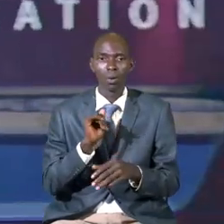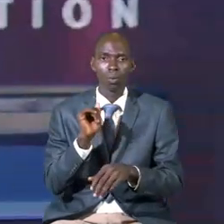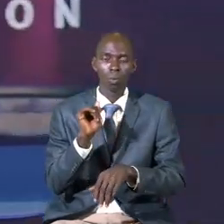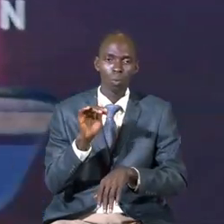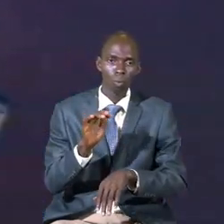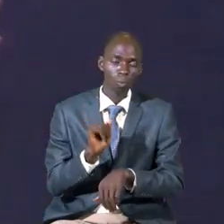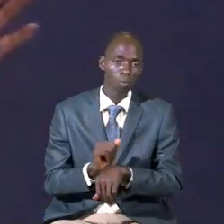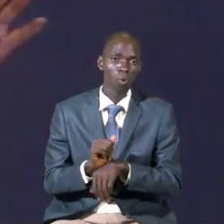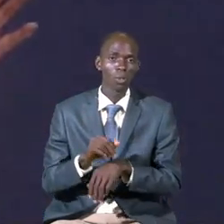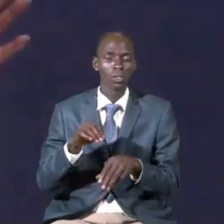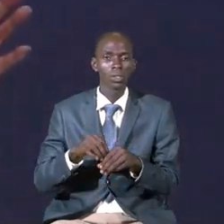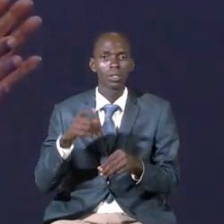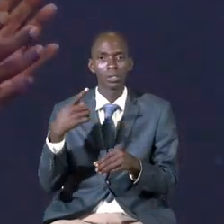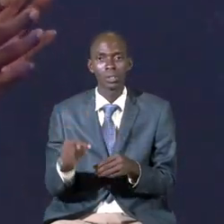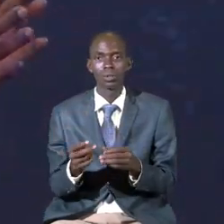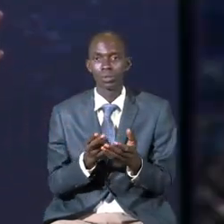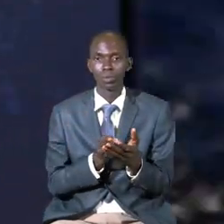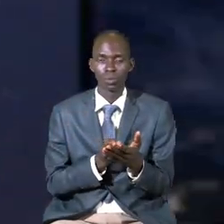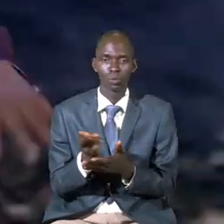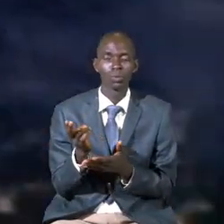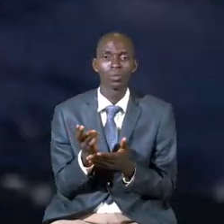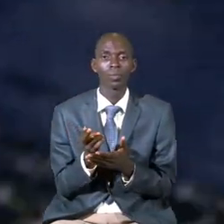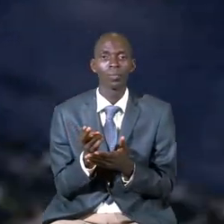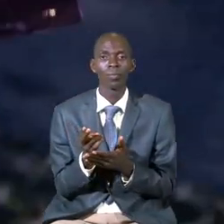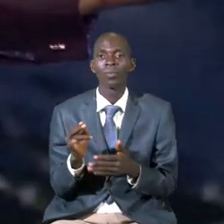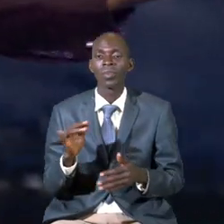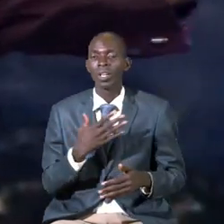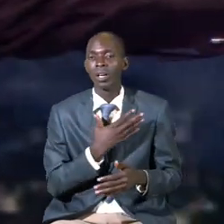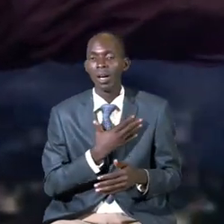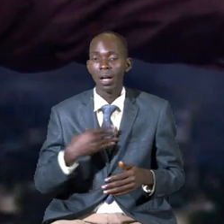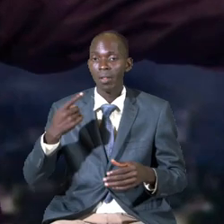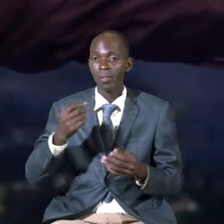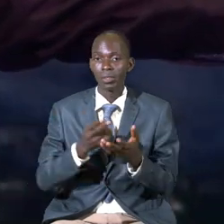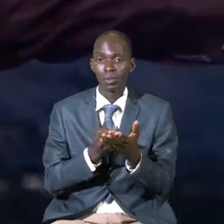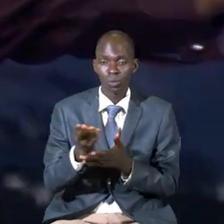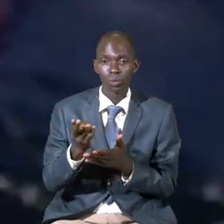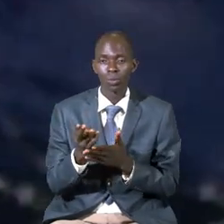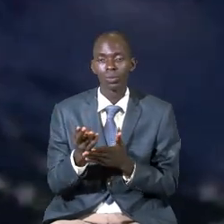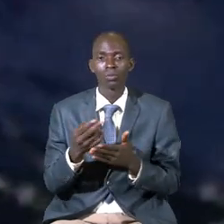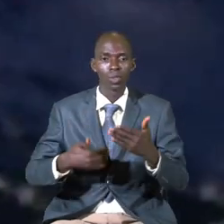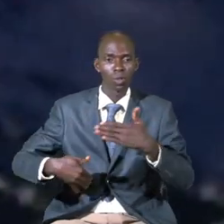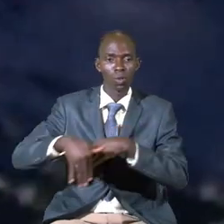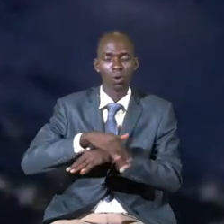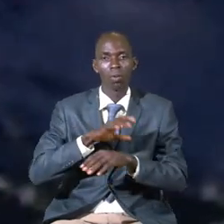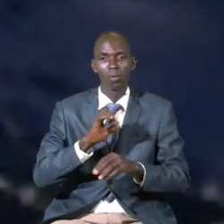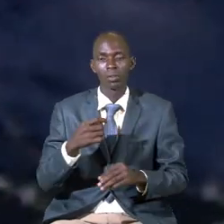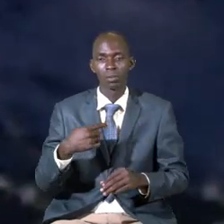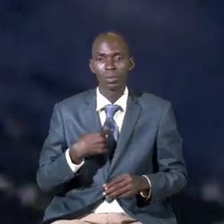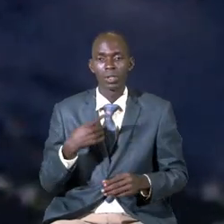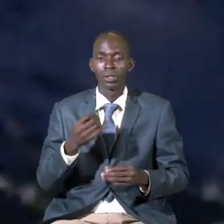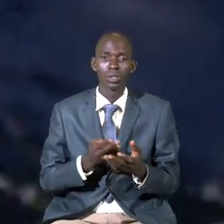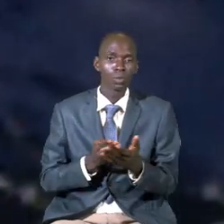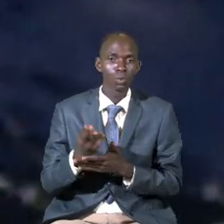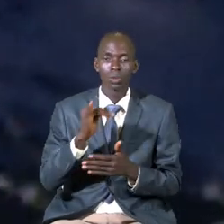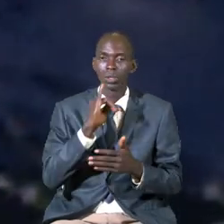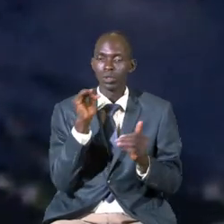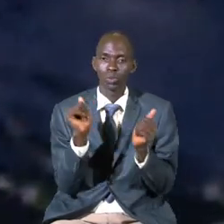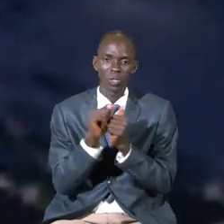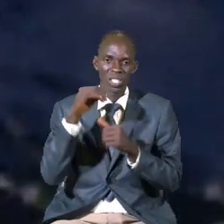atmosphere of the truth and the truth envelopes me and the truth is within